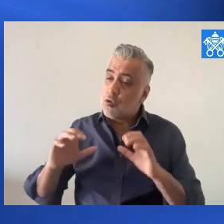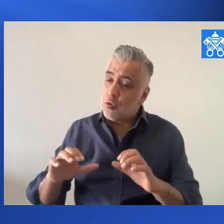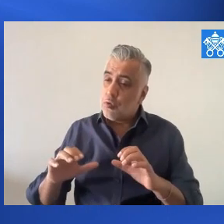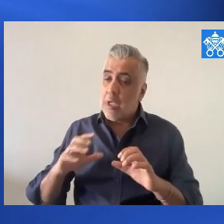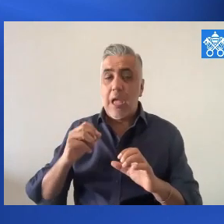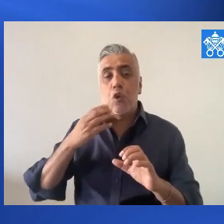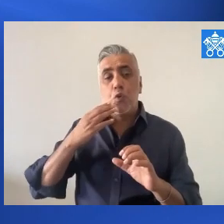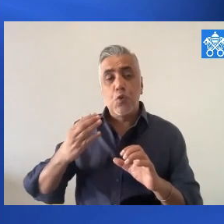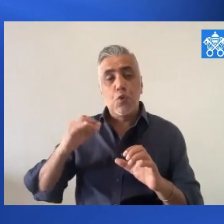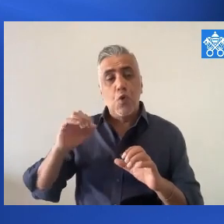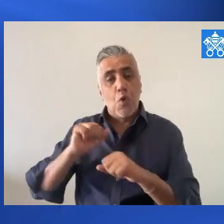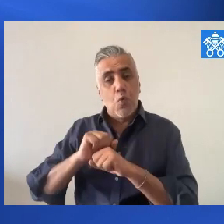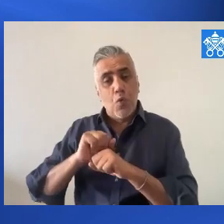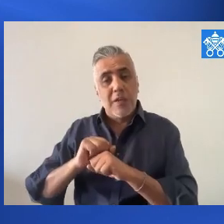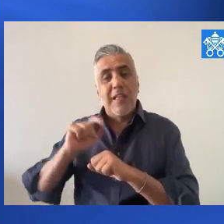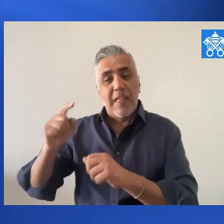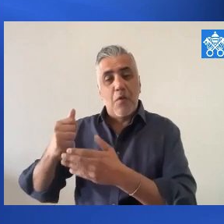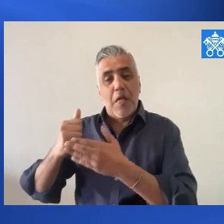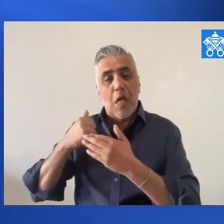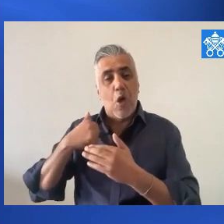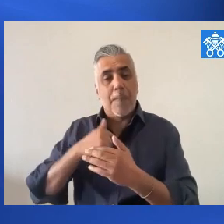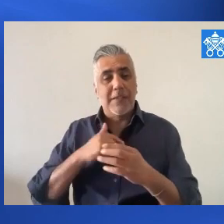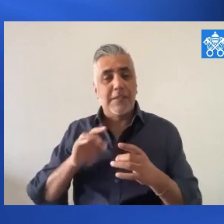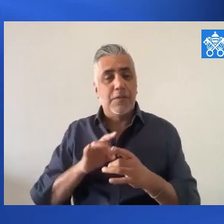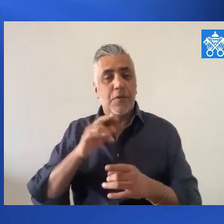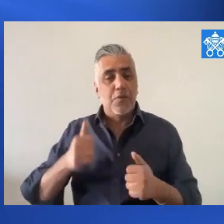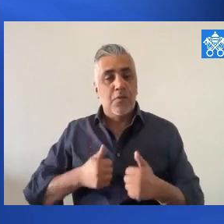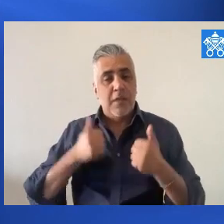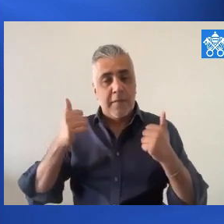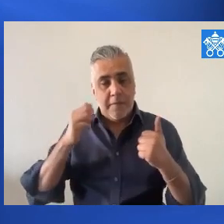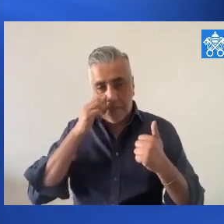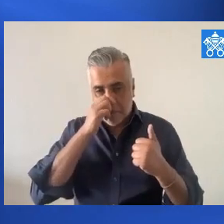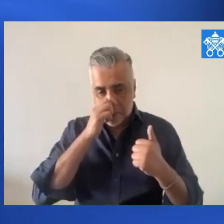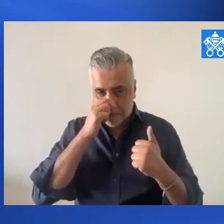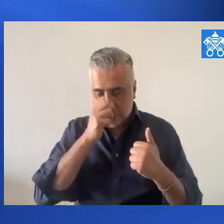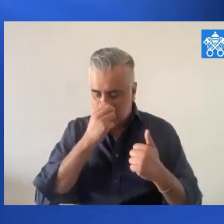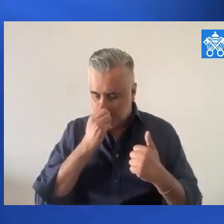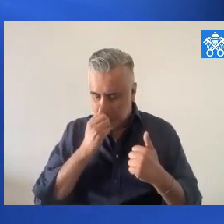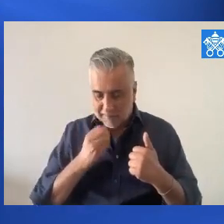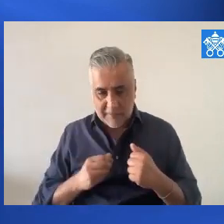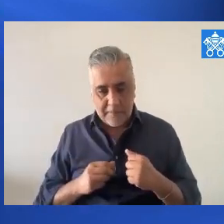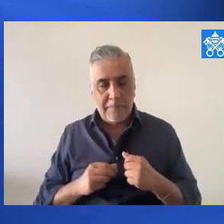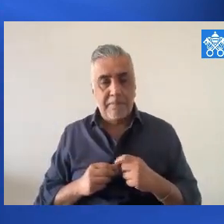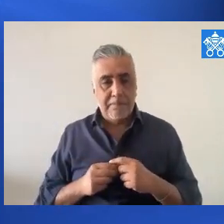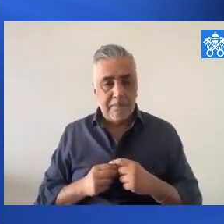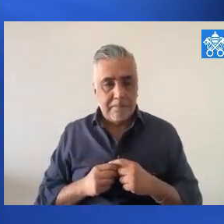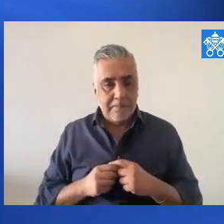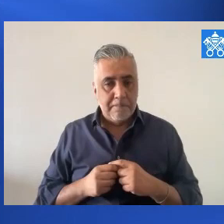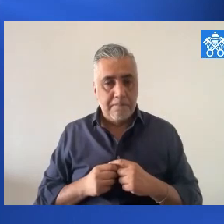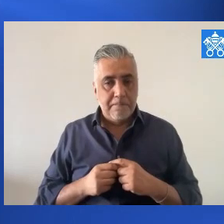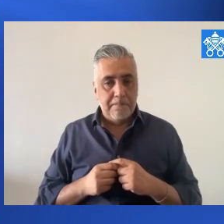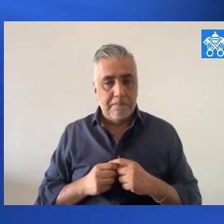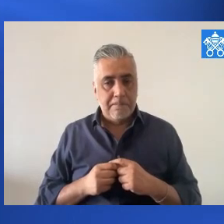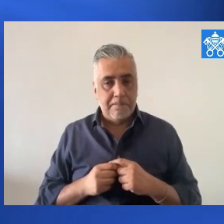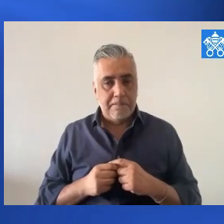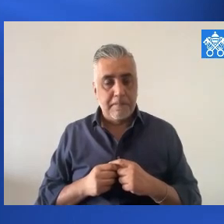few words, but with gestures and with good works, is a good help for us in our spiritual life.